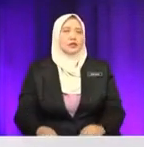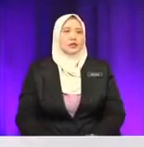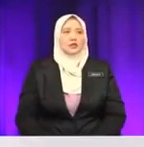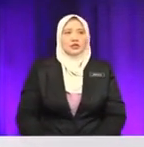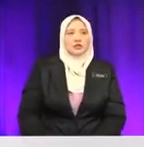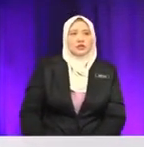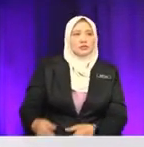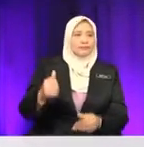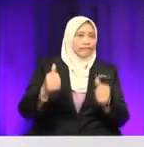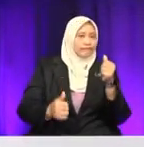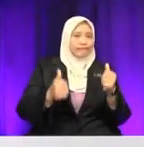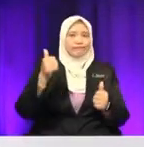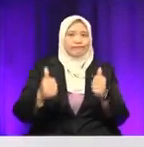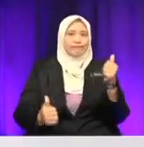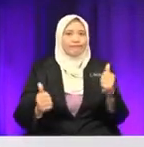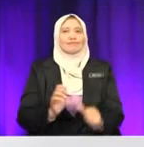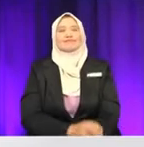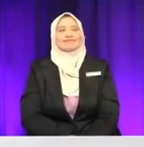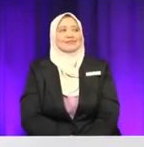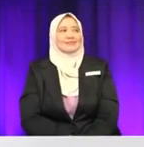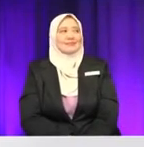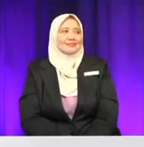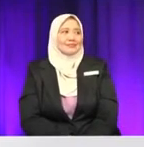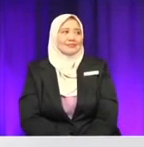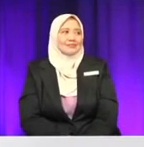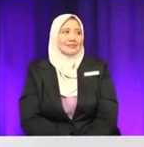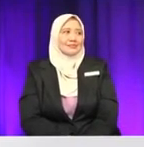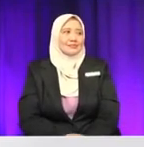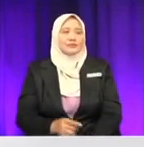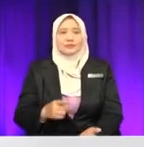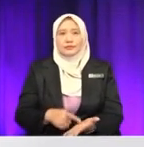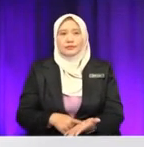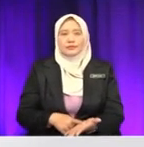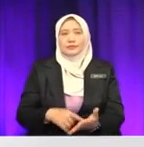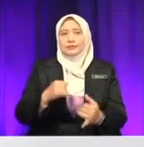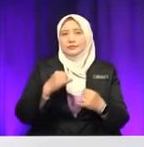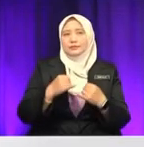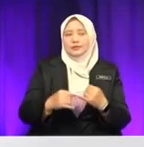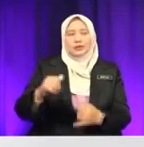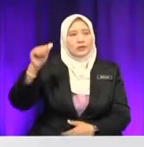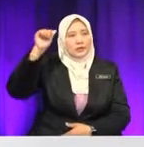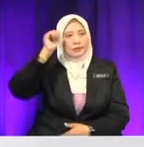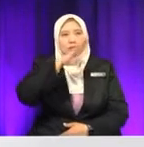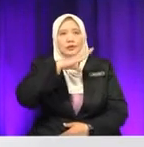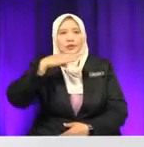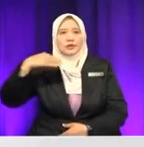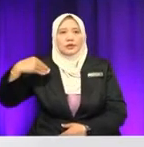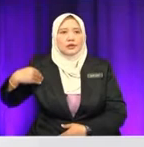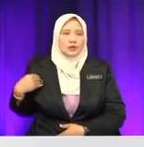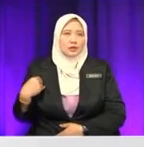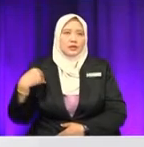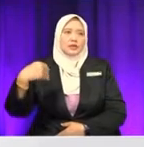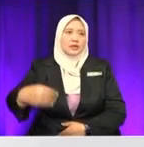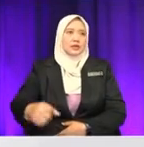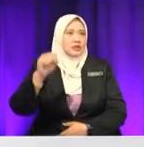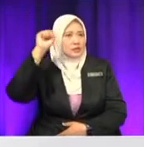People's ready? Okay, right, all right, so let's bring it on. So this is between Aiman and Ideal. So who wished to answer the first question that is